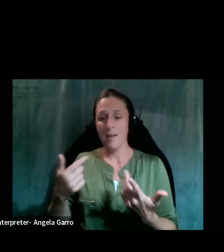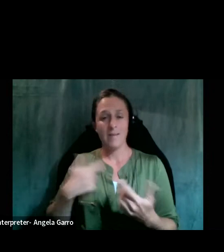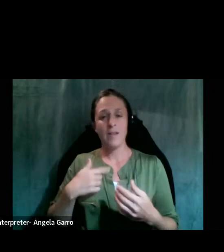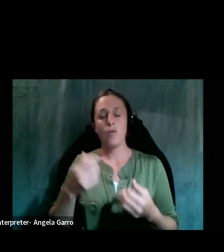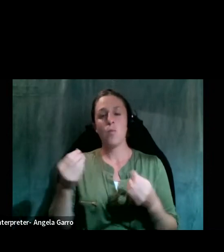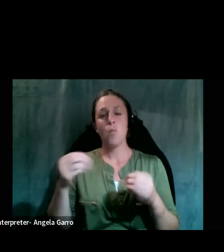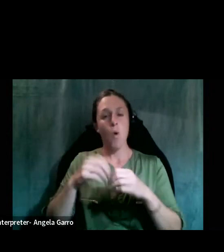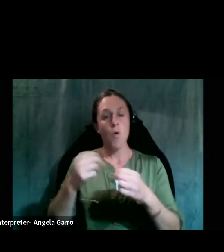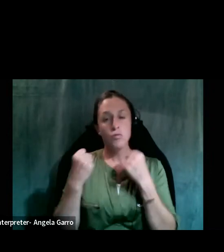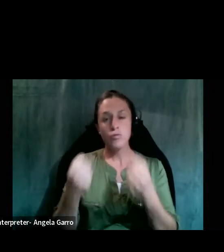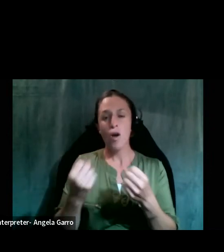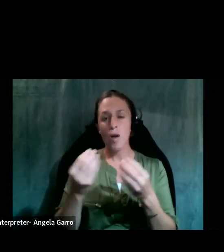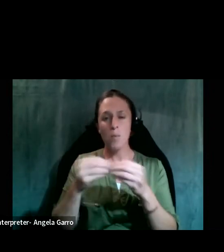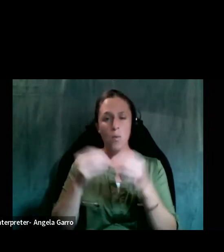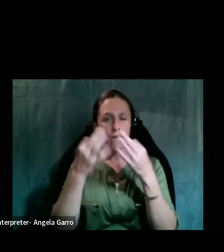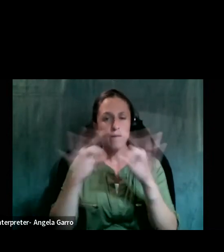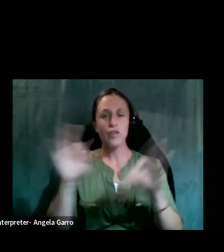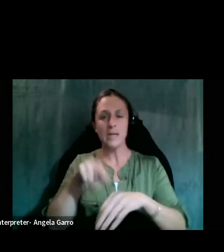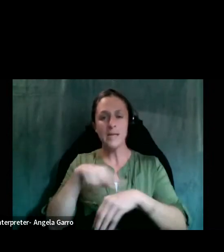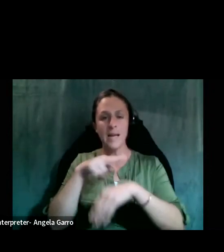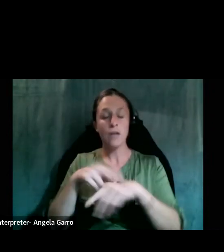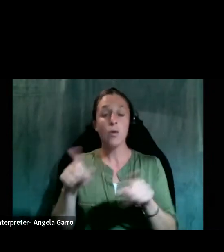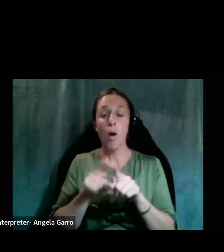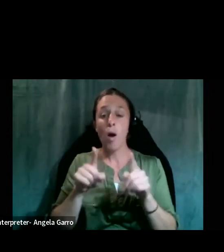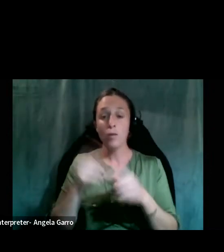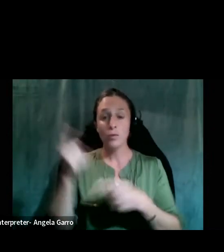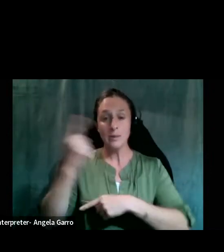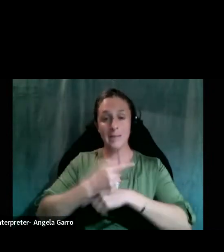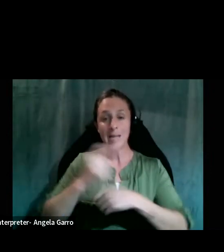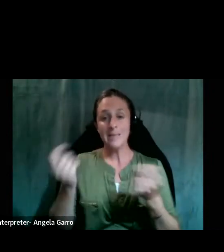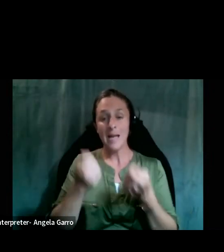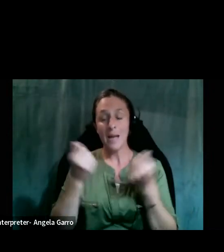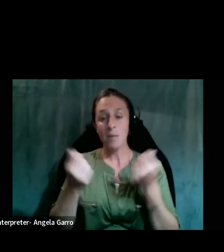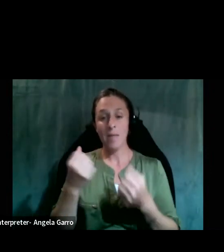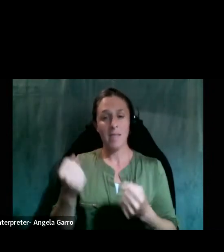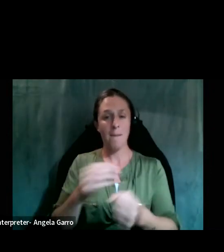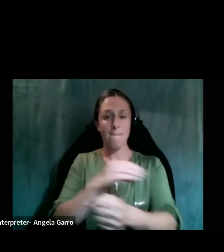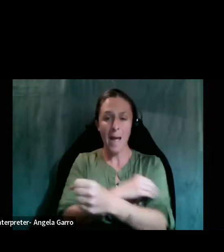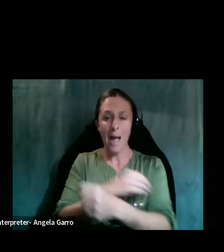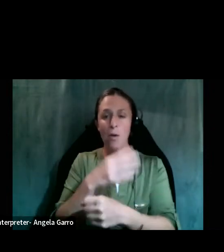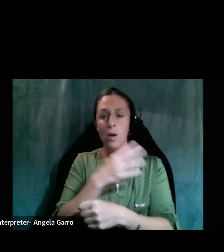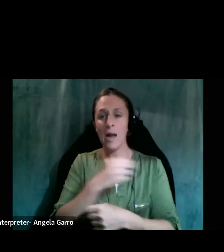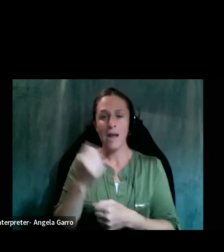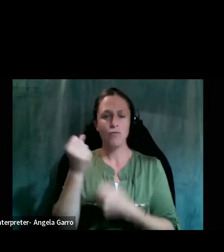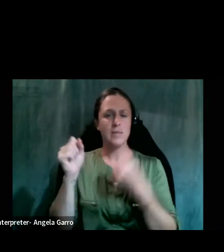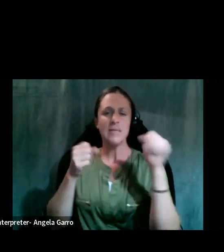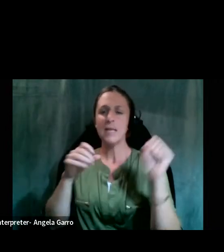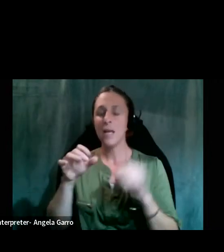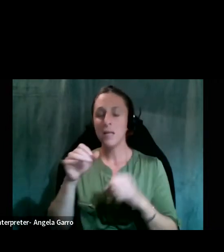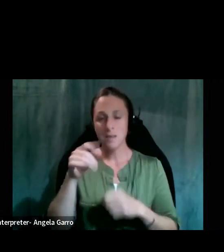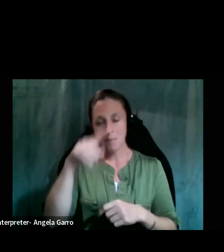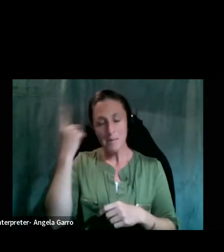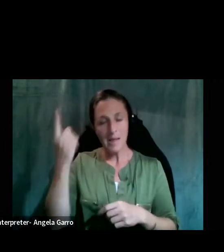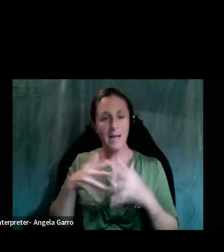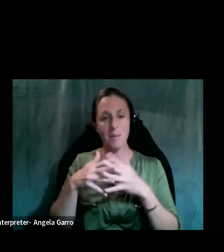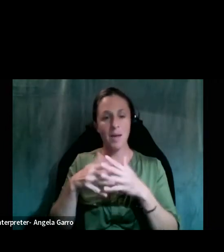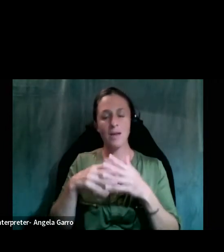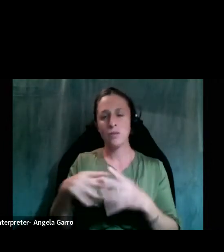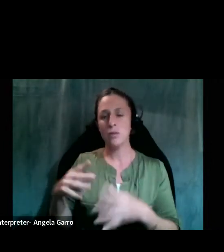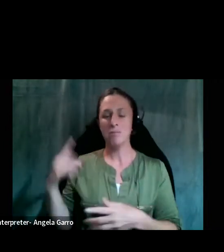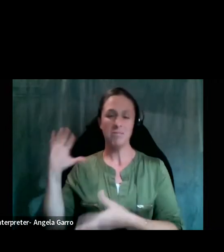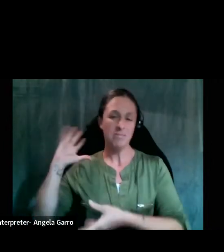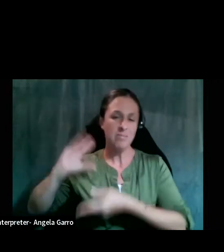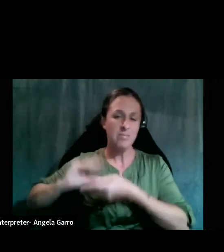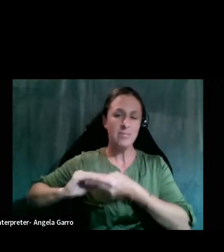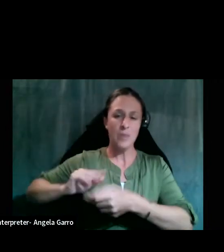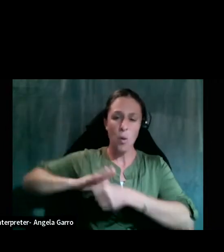nation. It is also a day to celebrate the power and resilience of Black Americans who have endured generations of oppression and